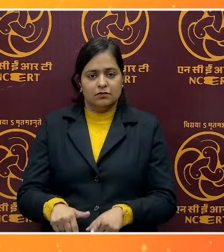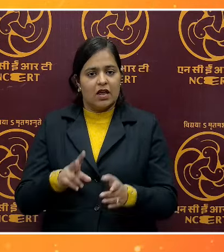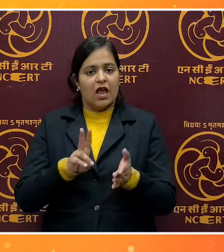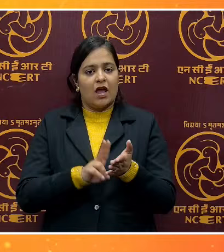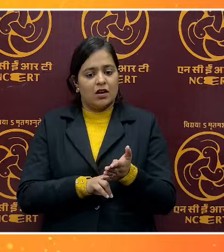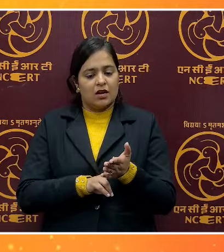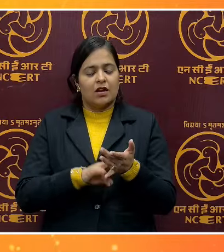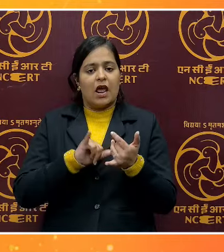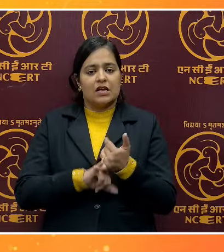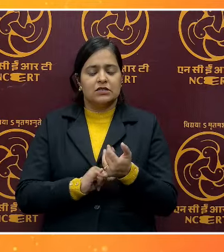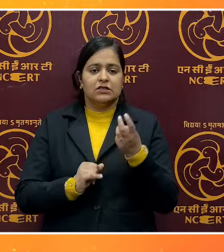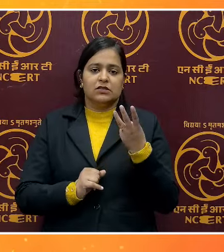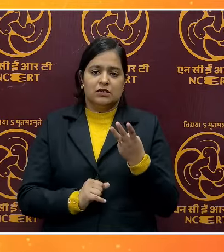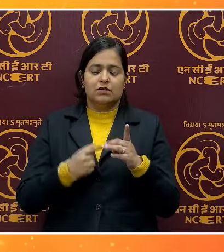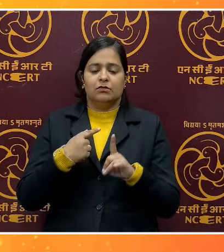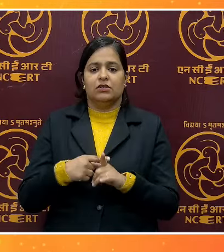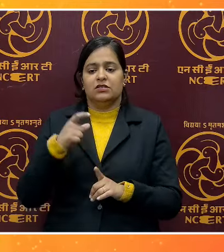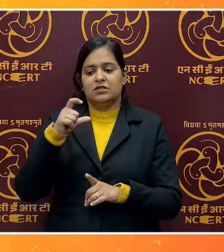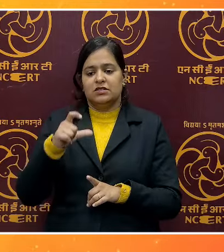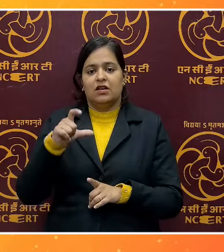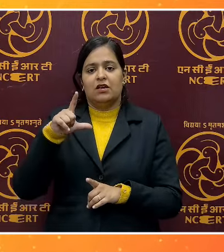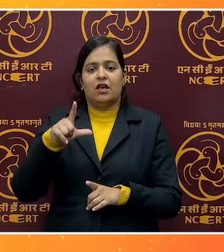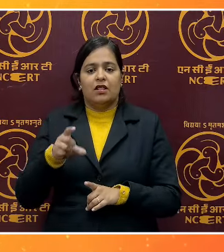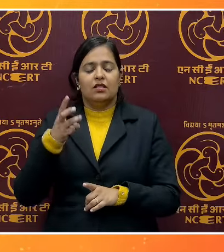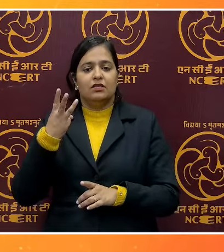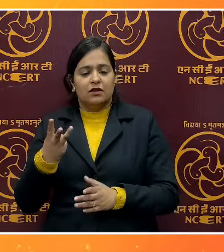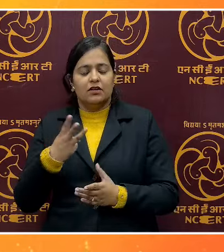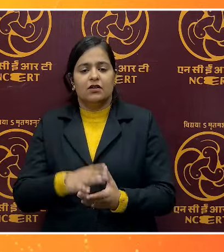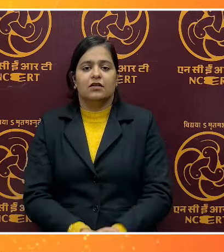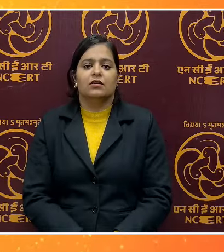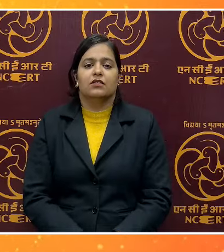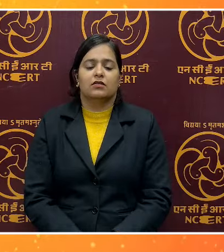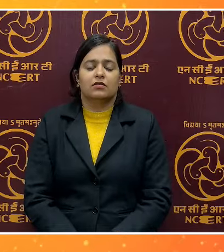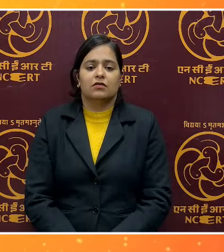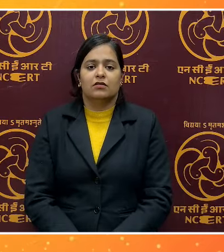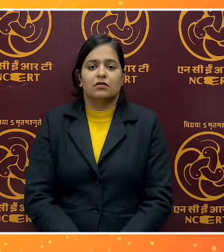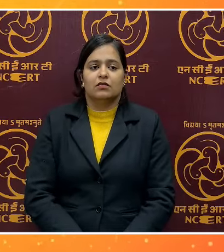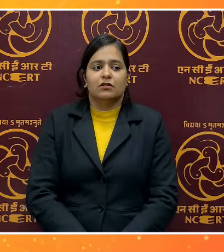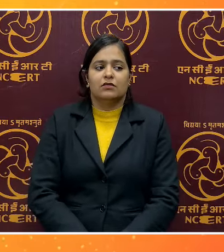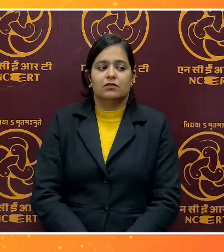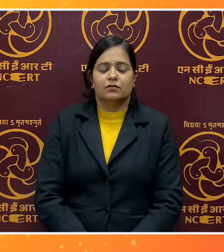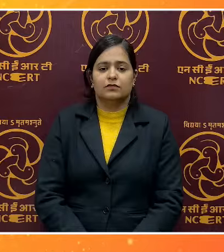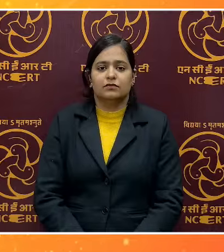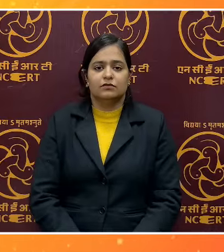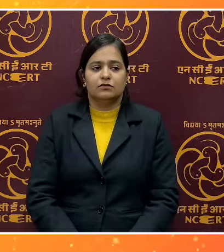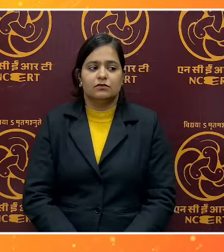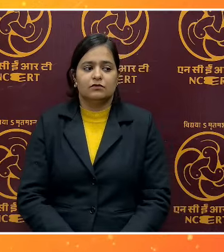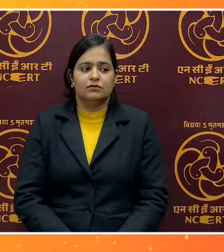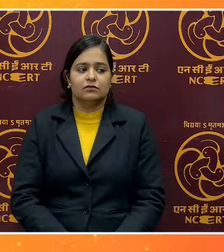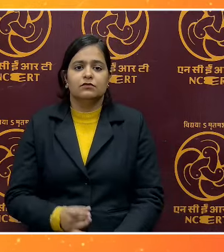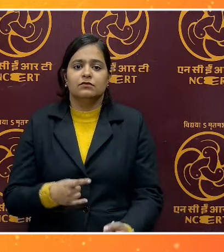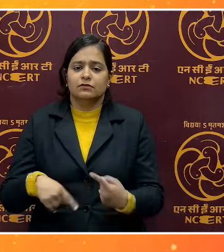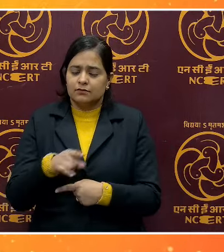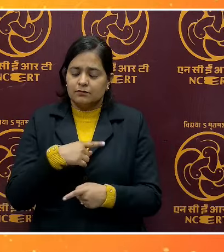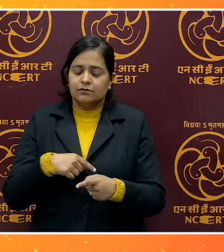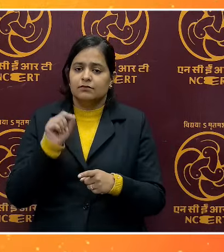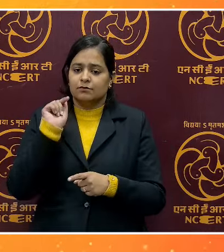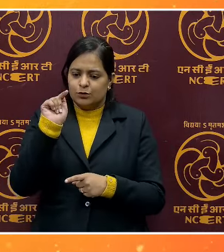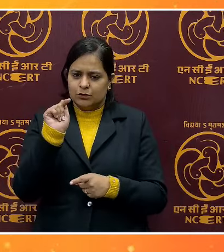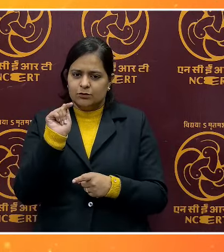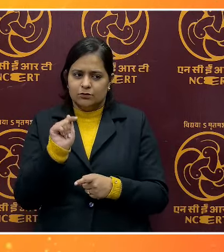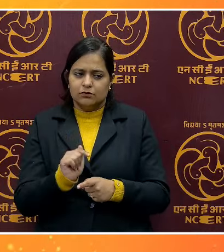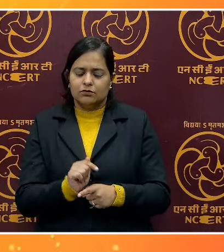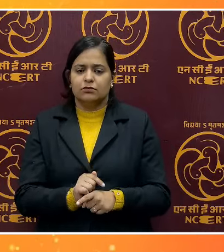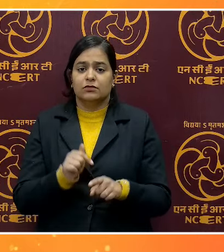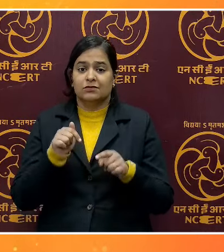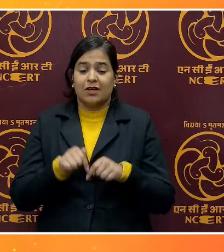and Cl3, that to be denoted as primary valency indicating, and we have to write it by the dotted bonds. It means that